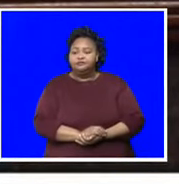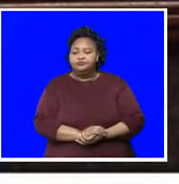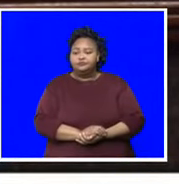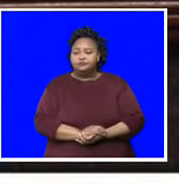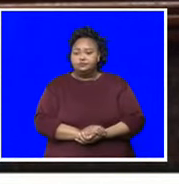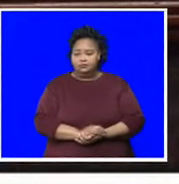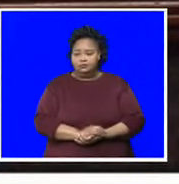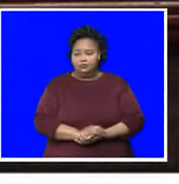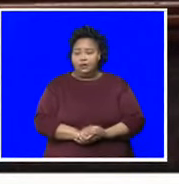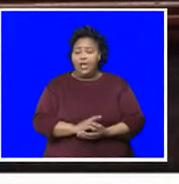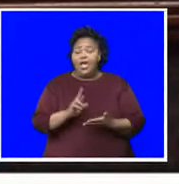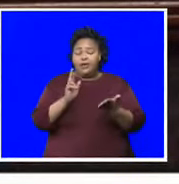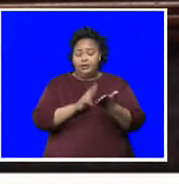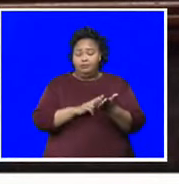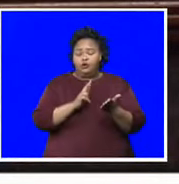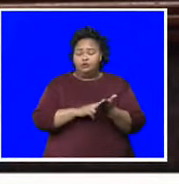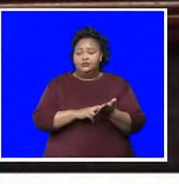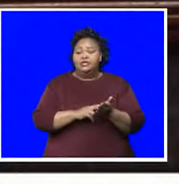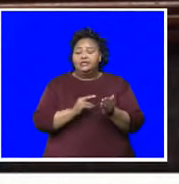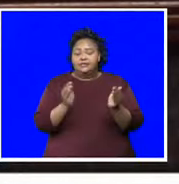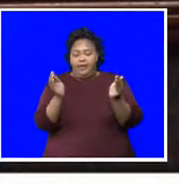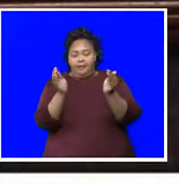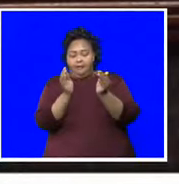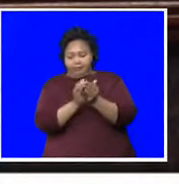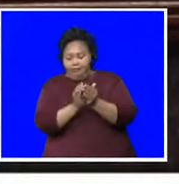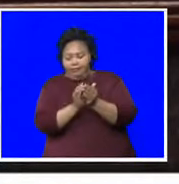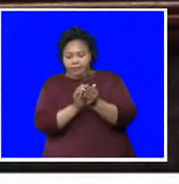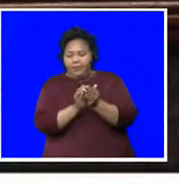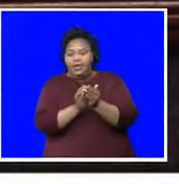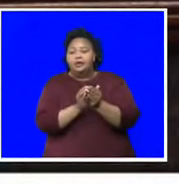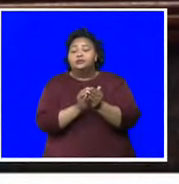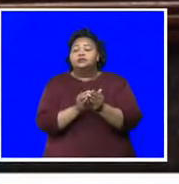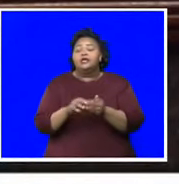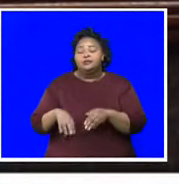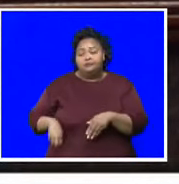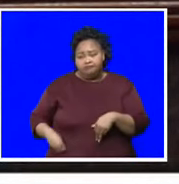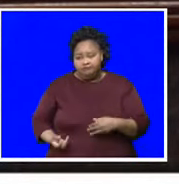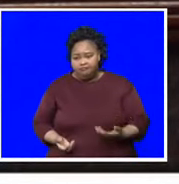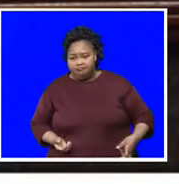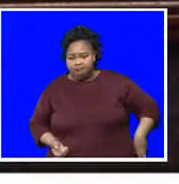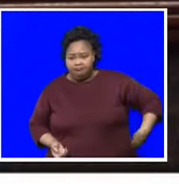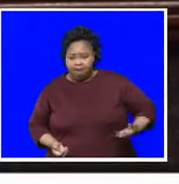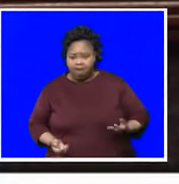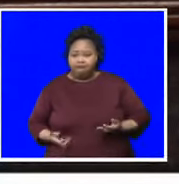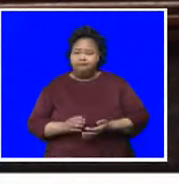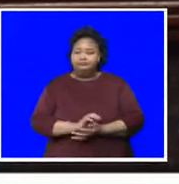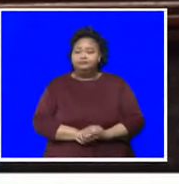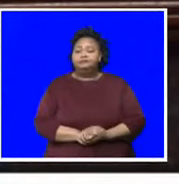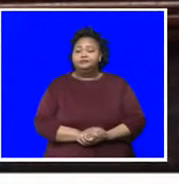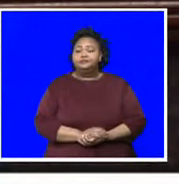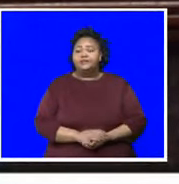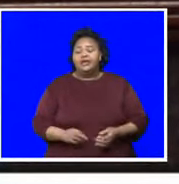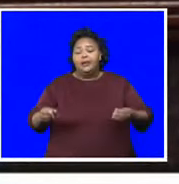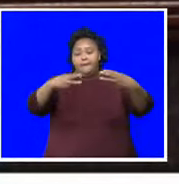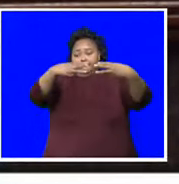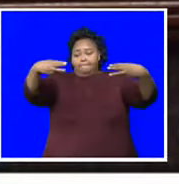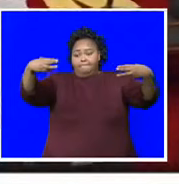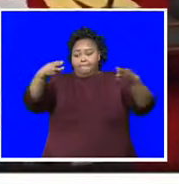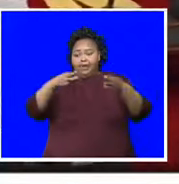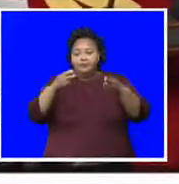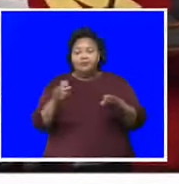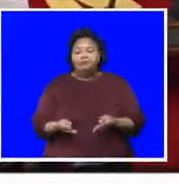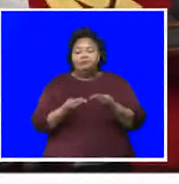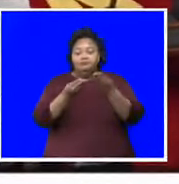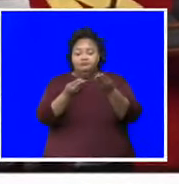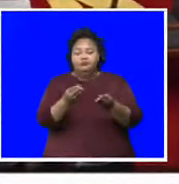points ukuthi lokhu njengoba lokungisihambe sikusho la endleleni siloko sikwenda nini singayenda i summary siyibuyise lapha endleleni Mr. Speaker.